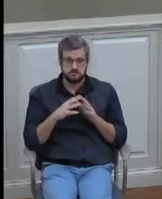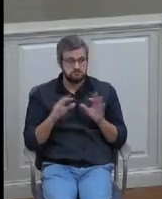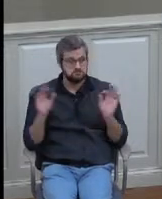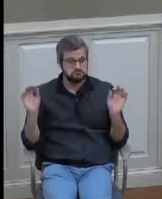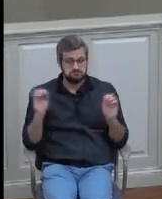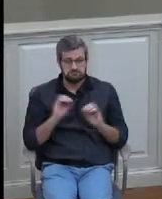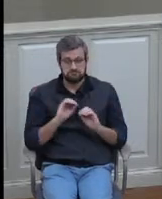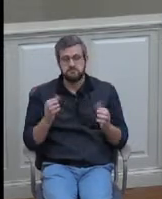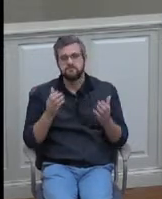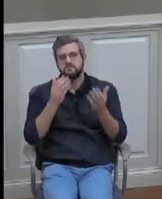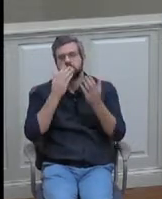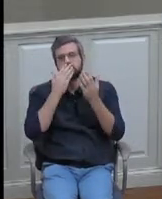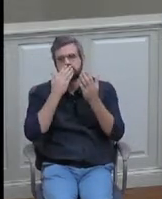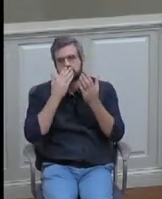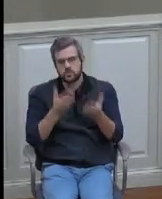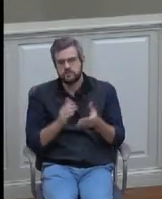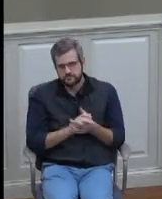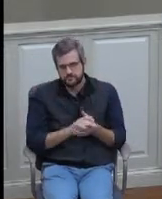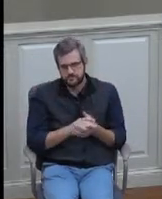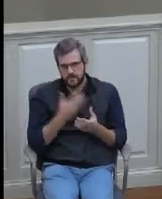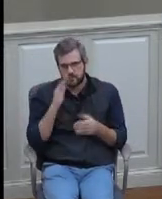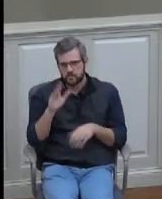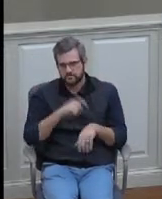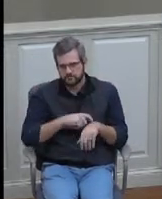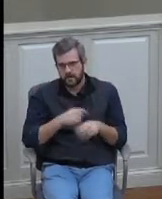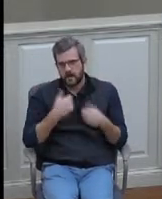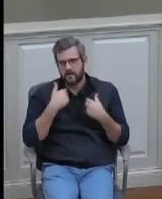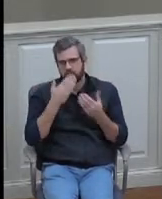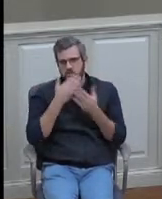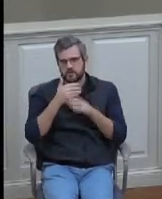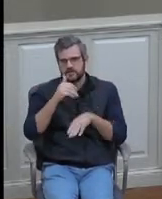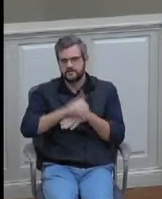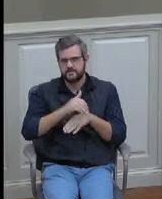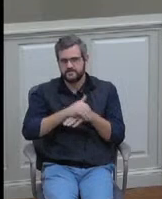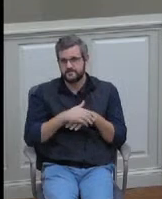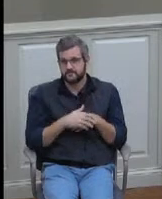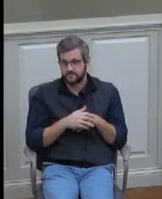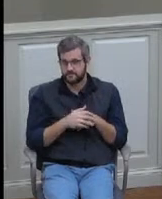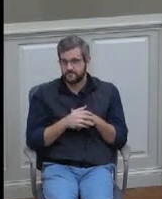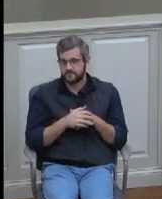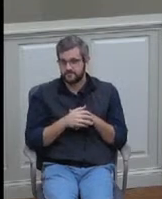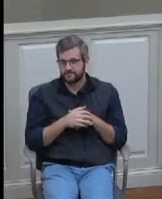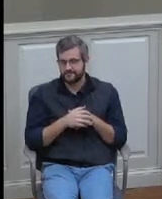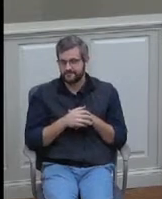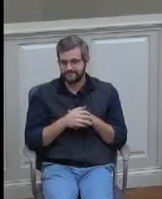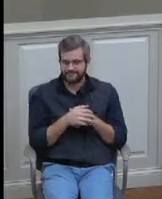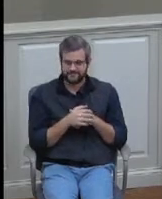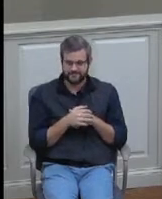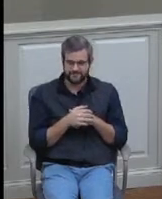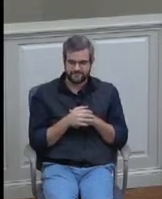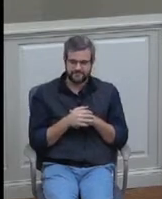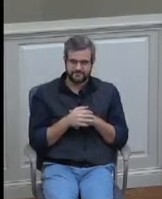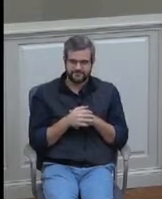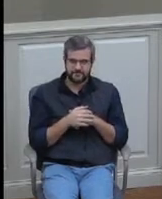Seeing none, thank you. Okay. Appreciate for your your time. time. Have a good evening. There really is a smile underneath.